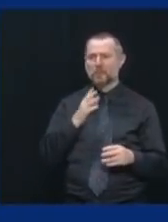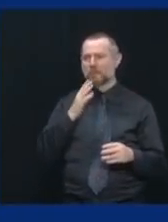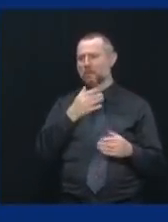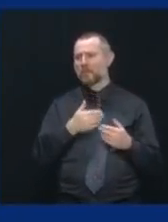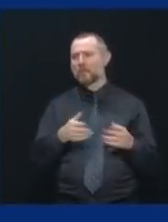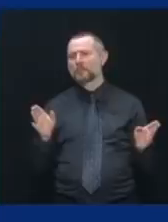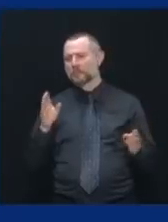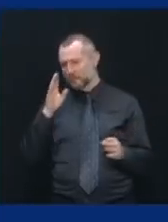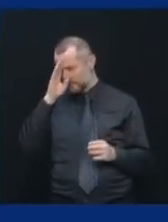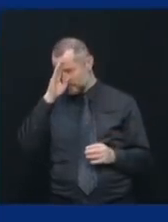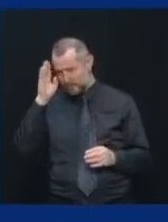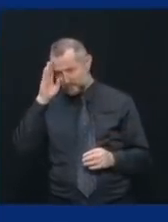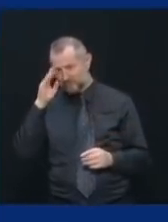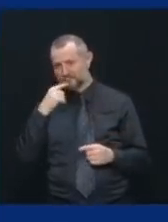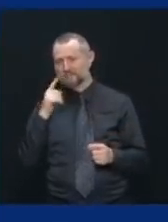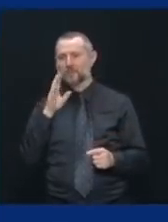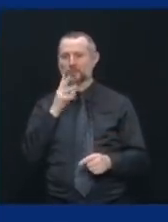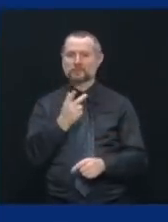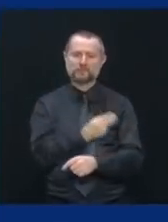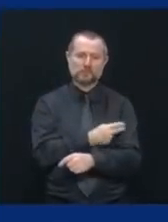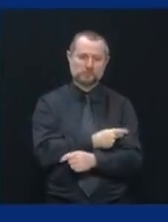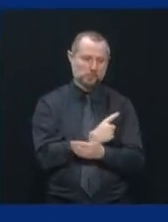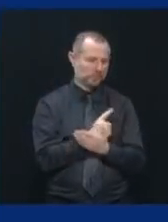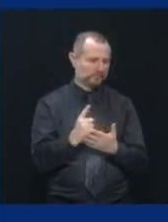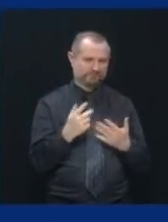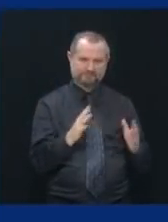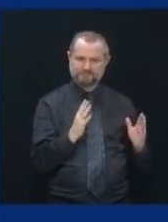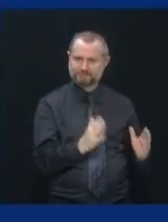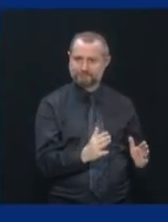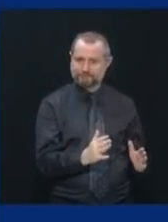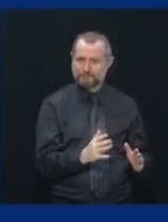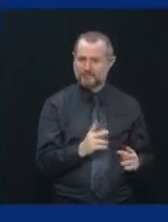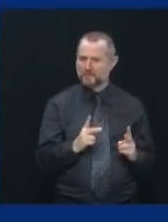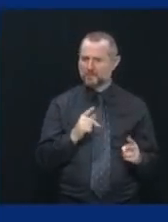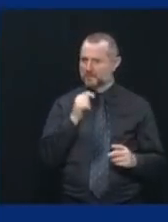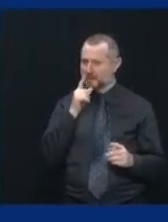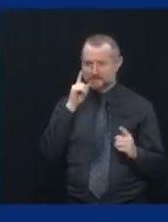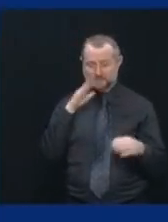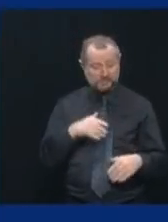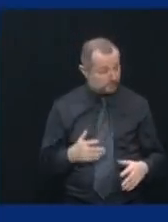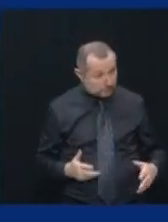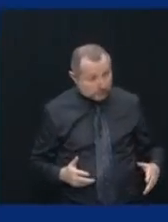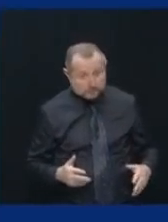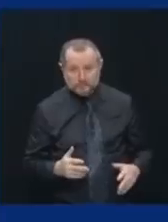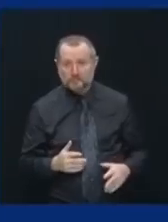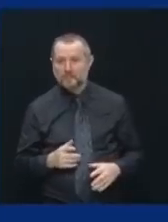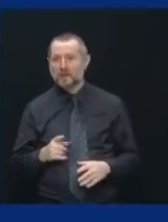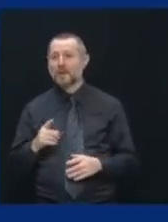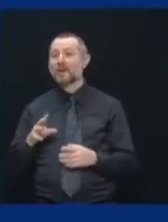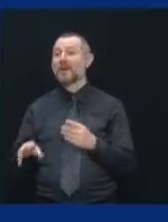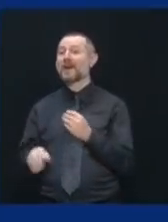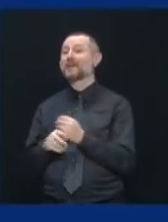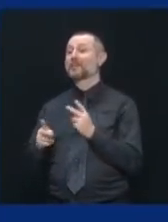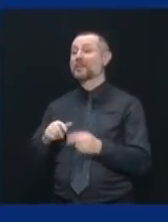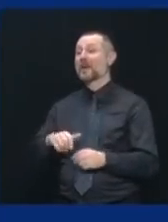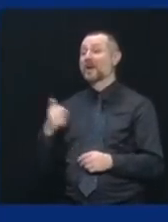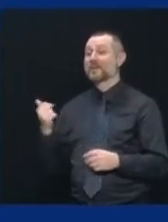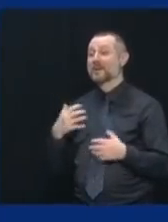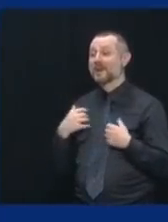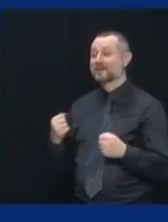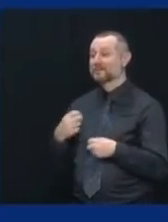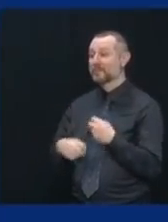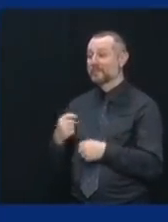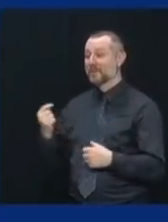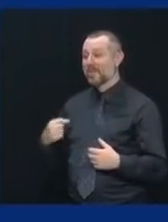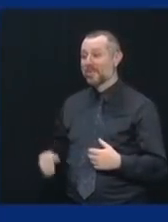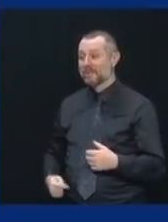week to vaccinate the rest of their workers. That caught some people off guard. And the comorbidities that you announced in that tweet on Friday have yet